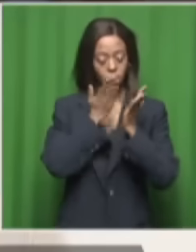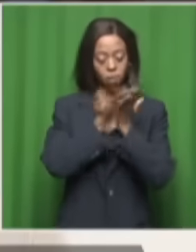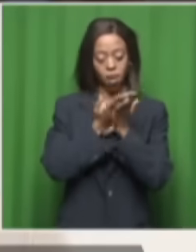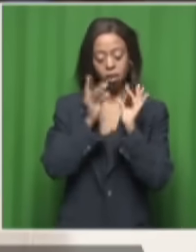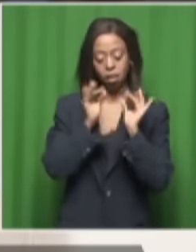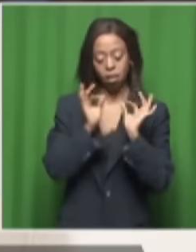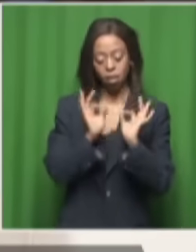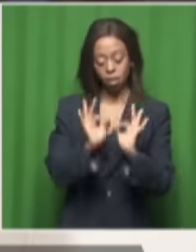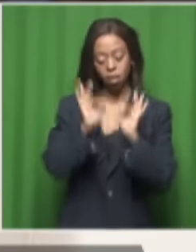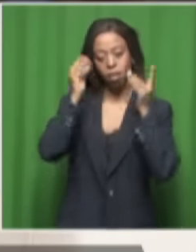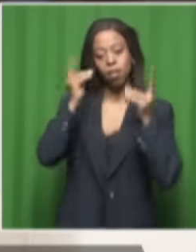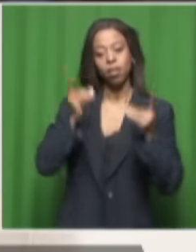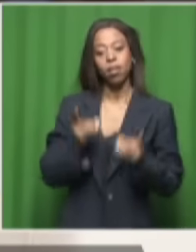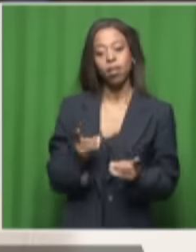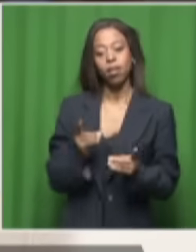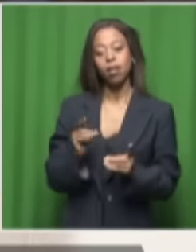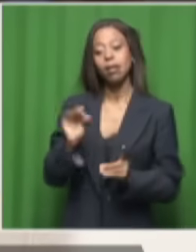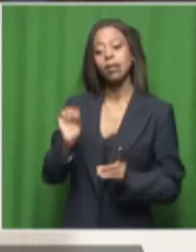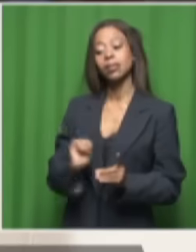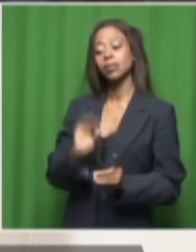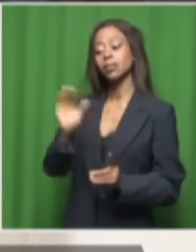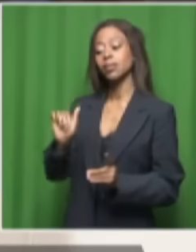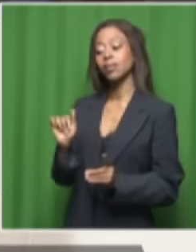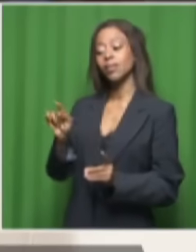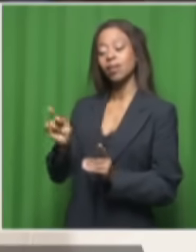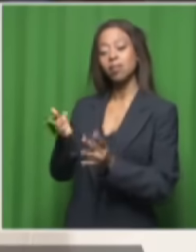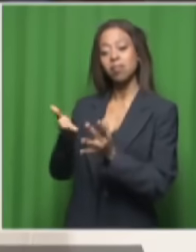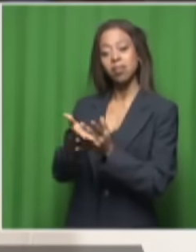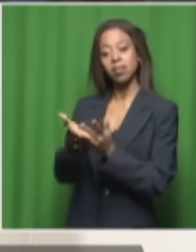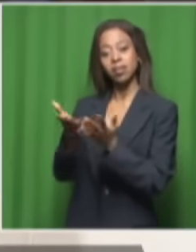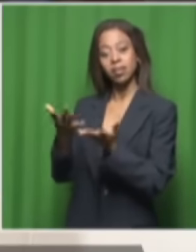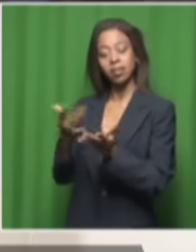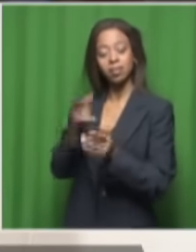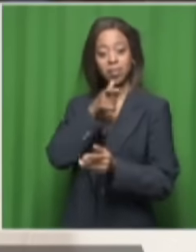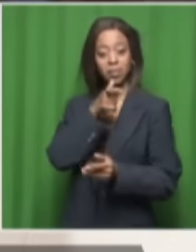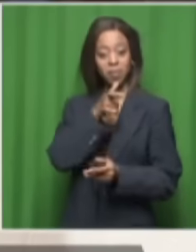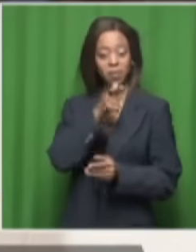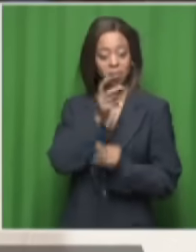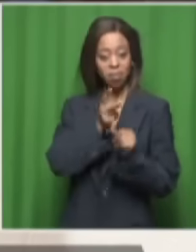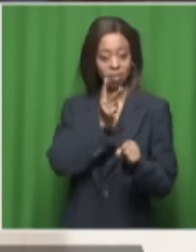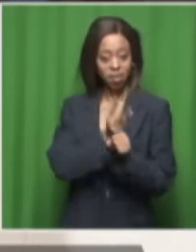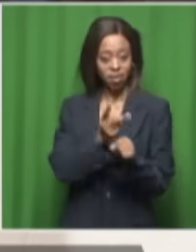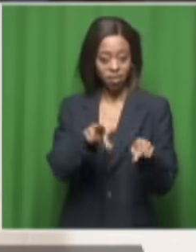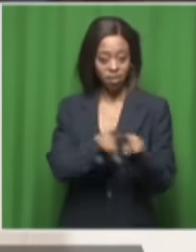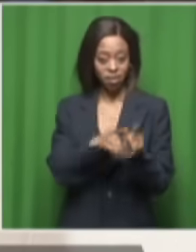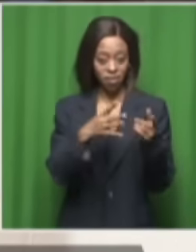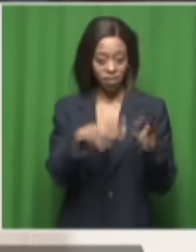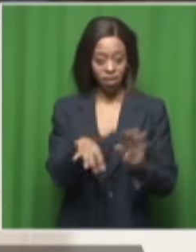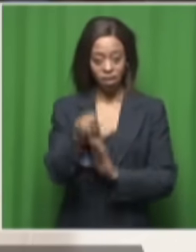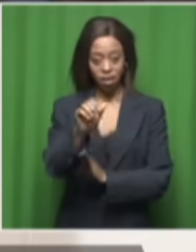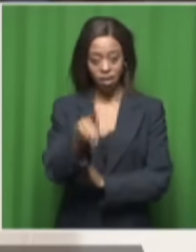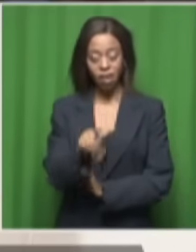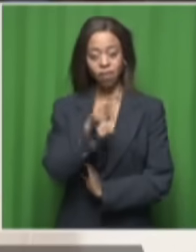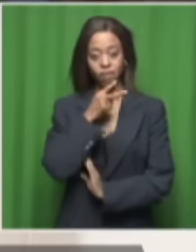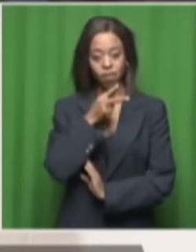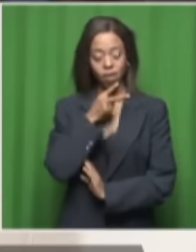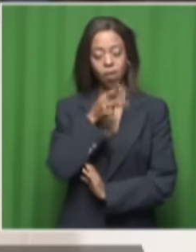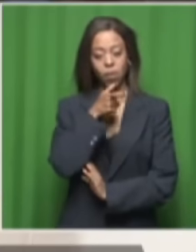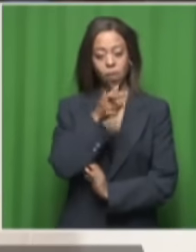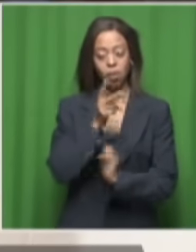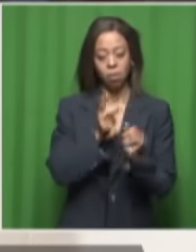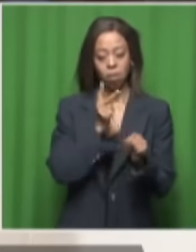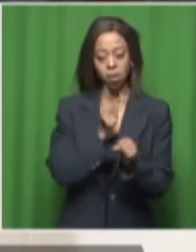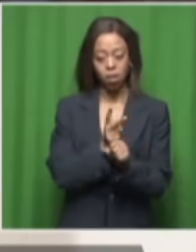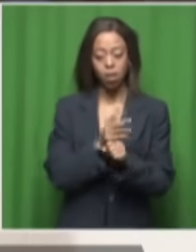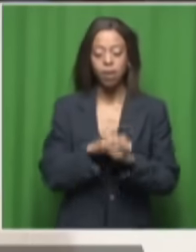to happen. In South Africa's case, let me tell you, and I'm saying again what I said to Sakina on Friday, but I'll try and put it